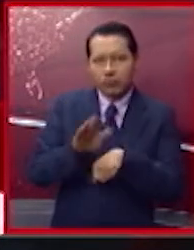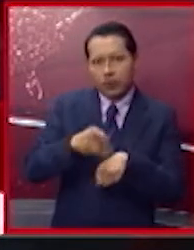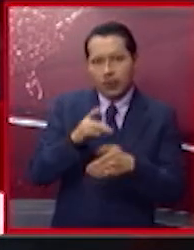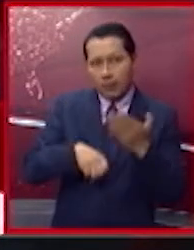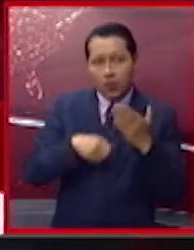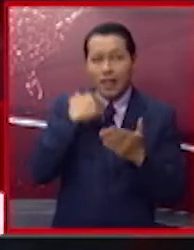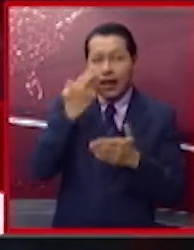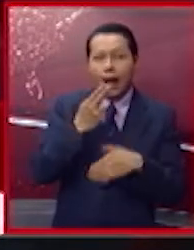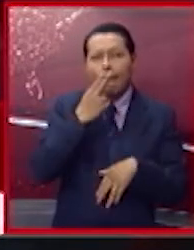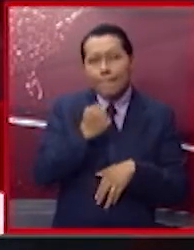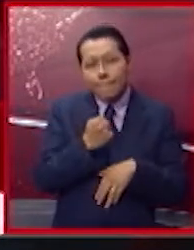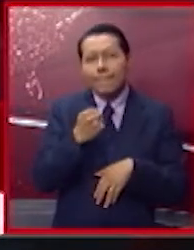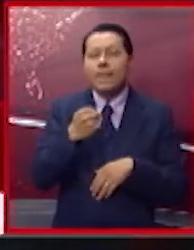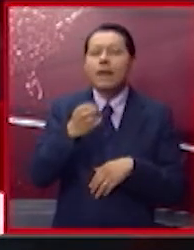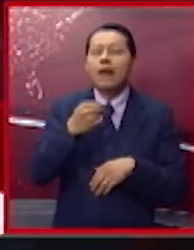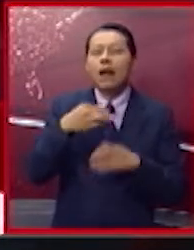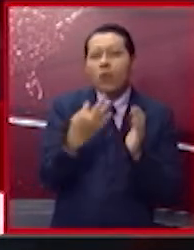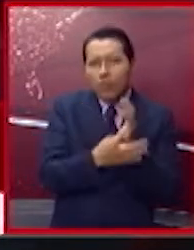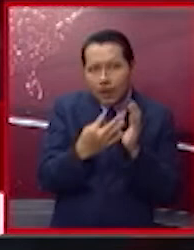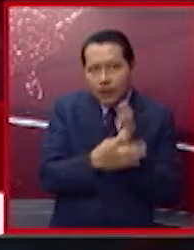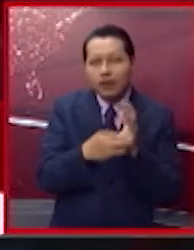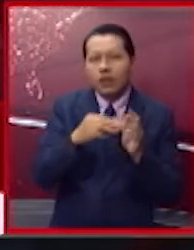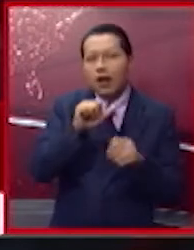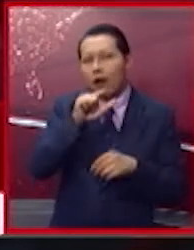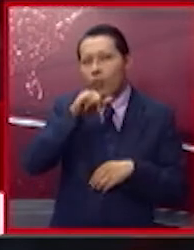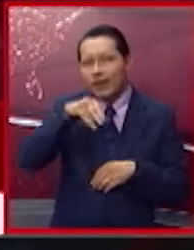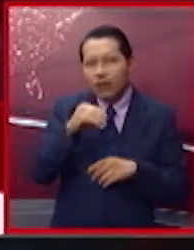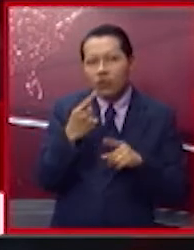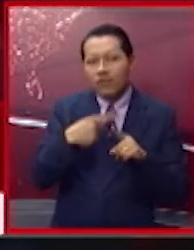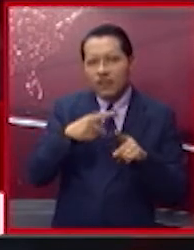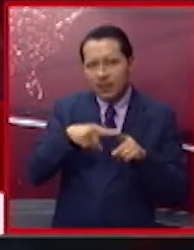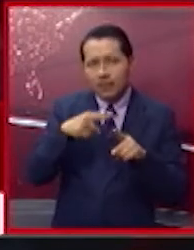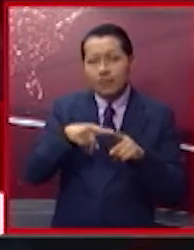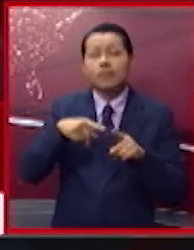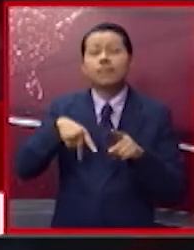of atmospherics, there will be a lot of